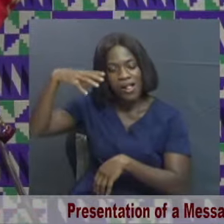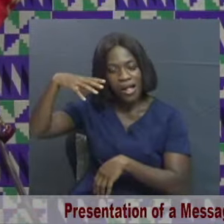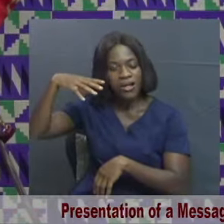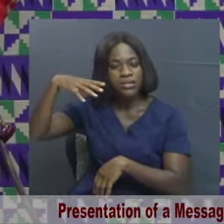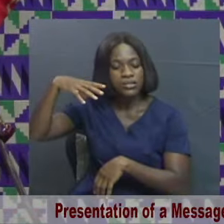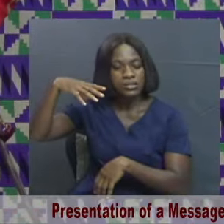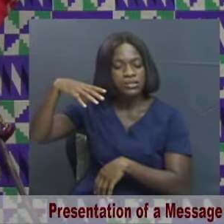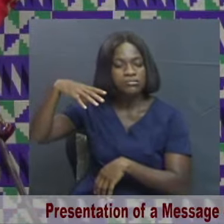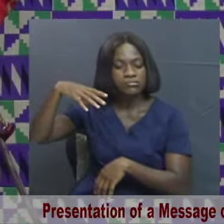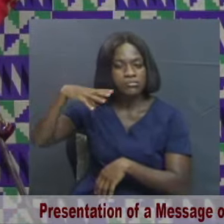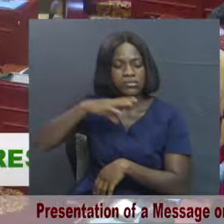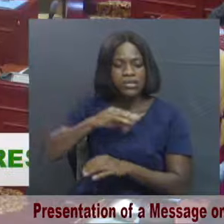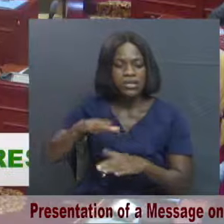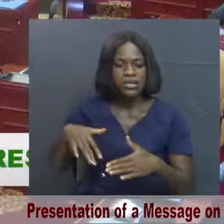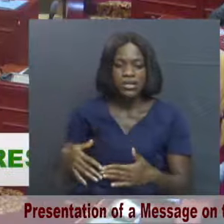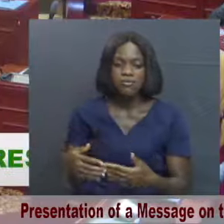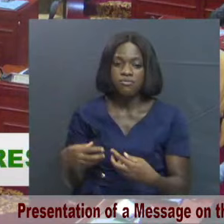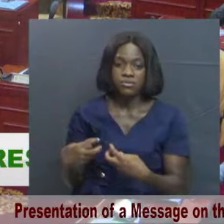provide mechanization